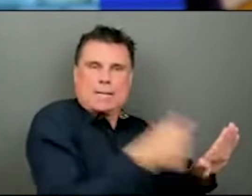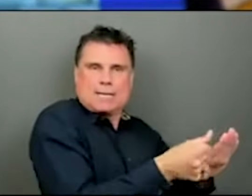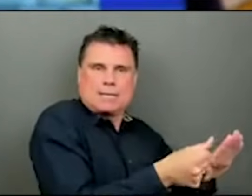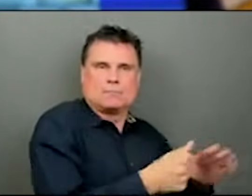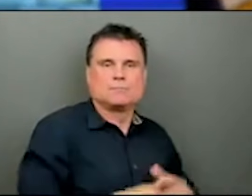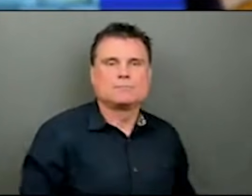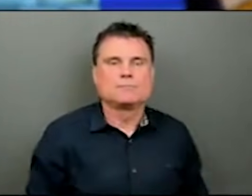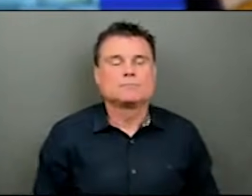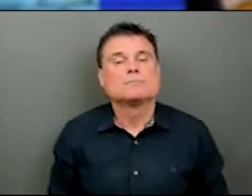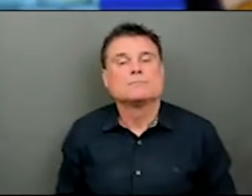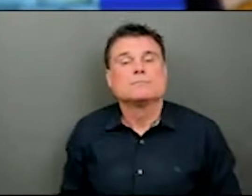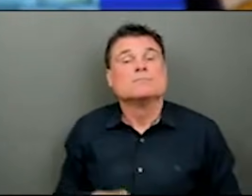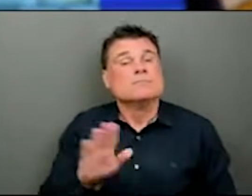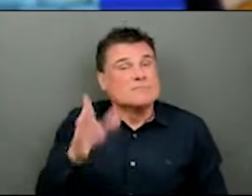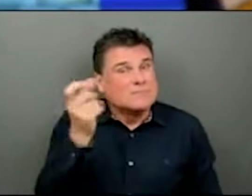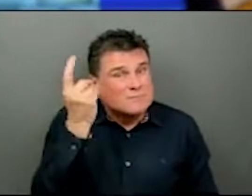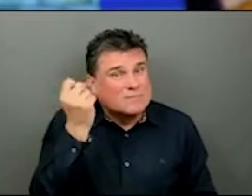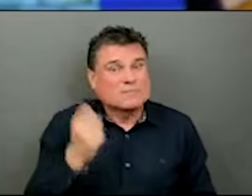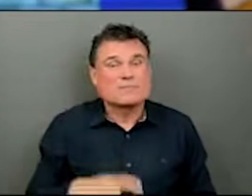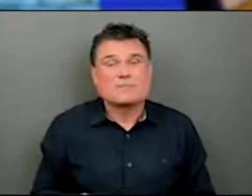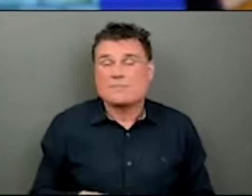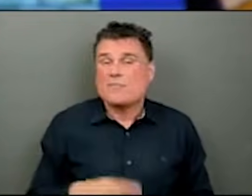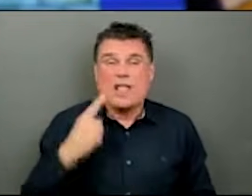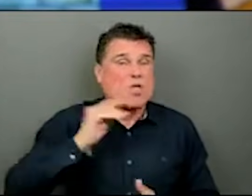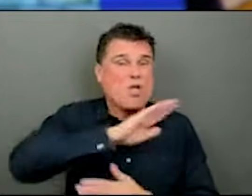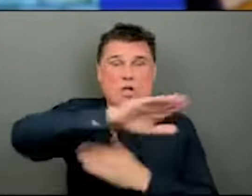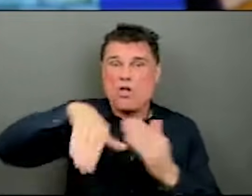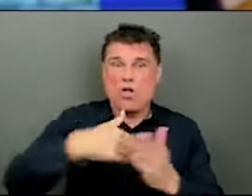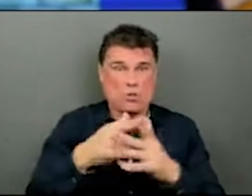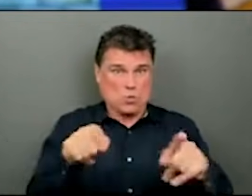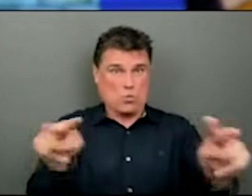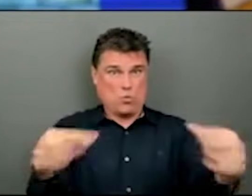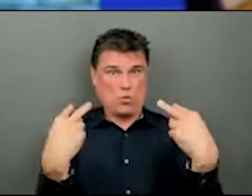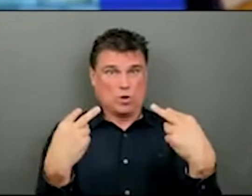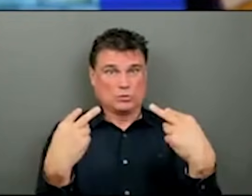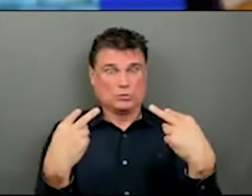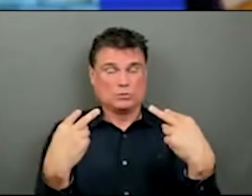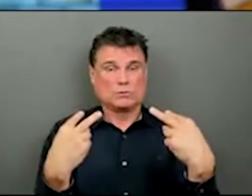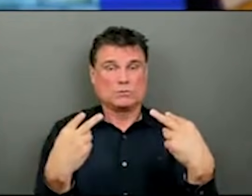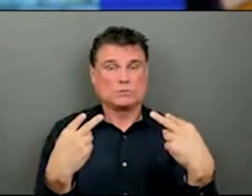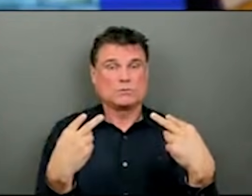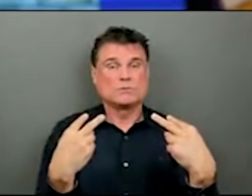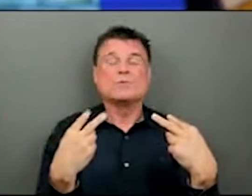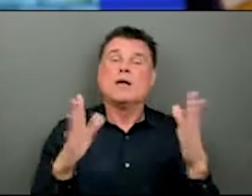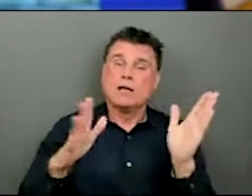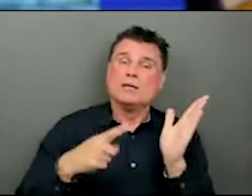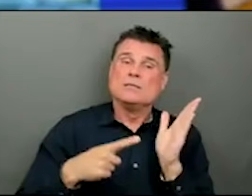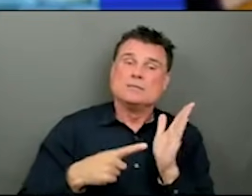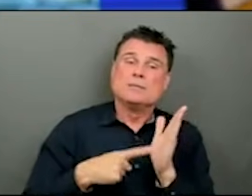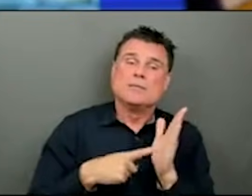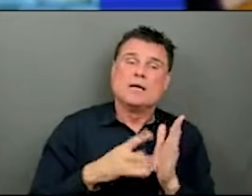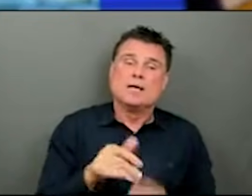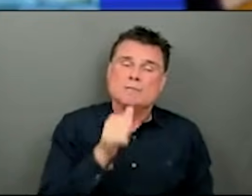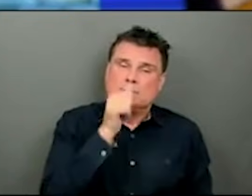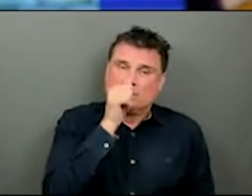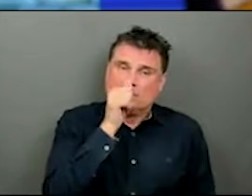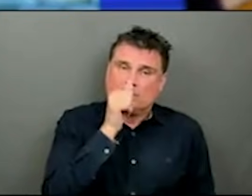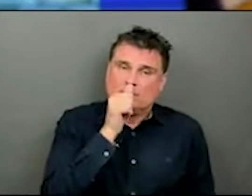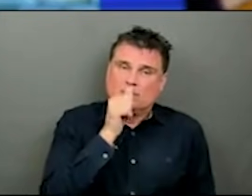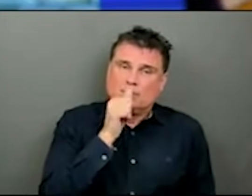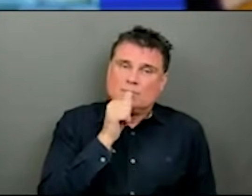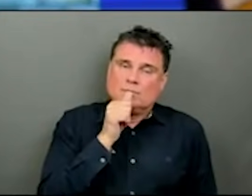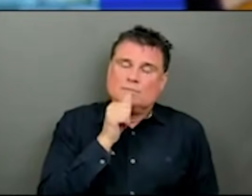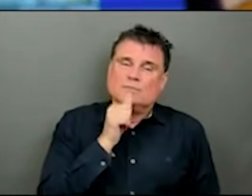don't know, I'm sure that there's not a person watching right now that has not dragged themselves out of their sick bed and gone to work declaring